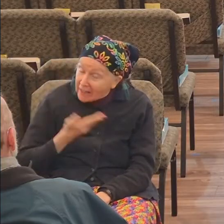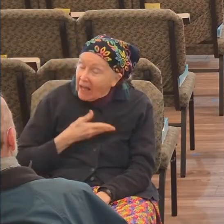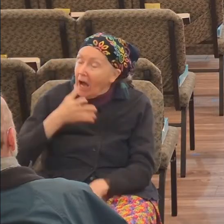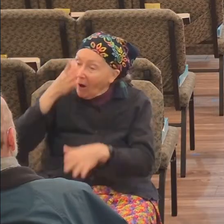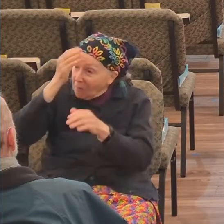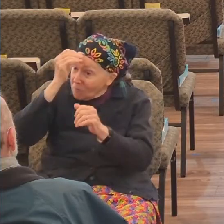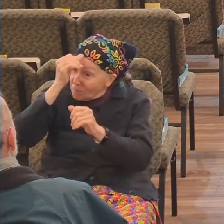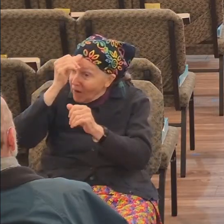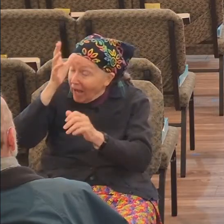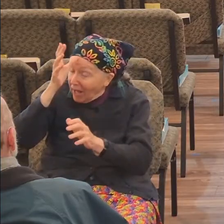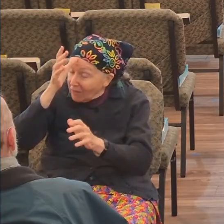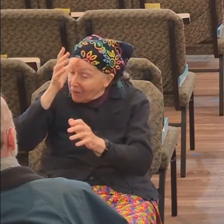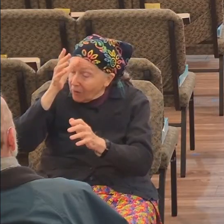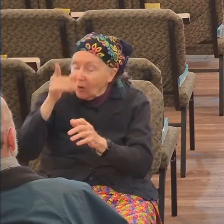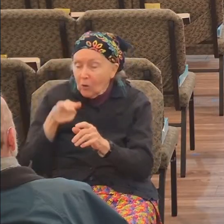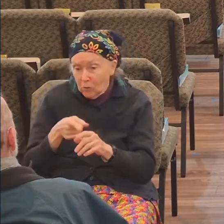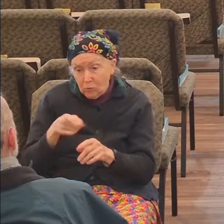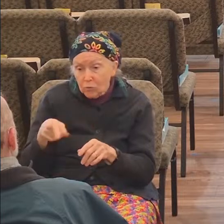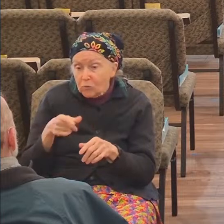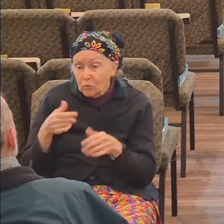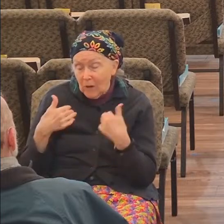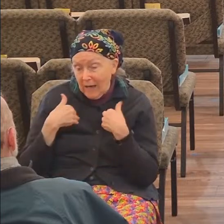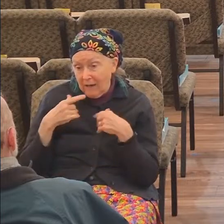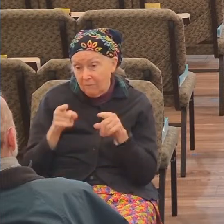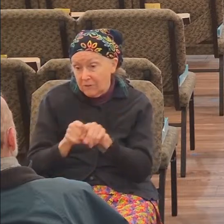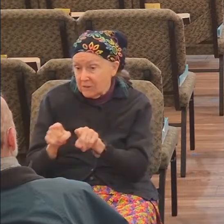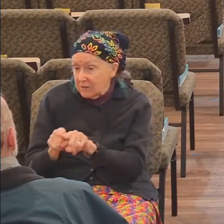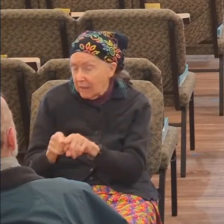which means you all have the same what?